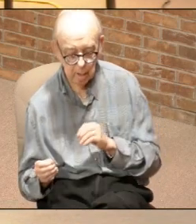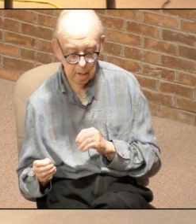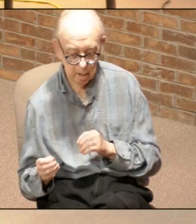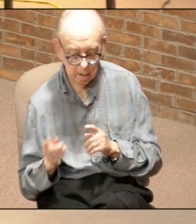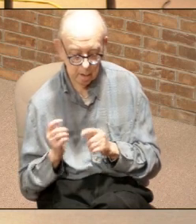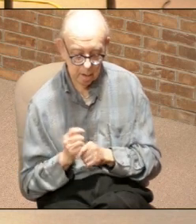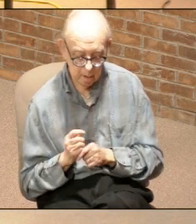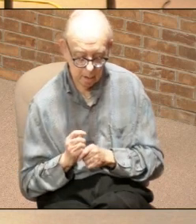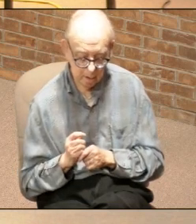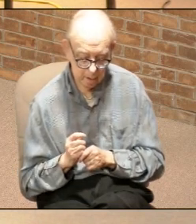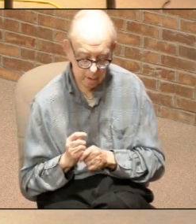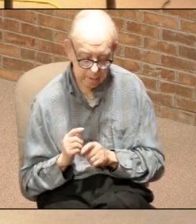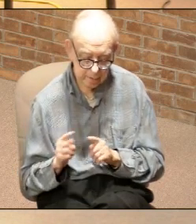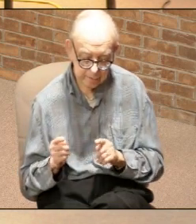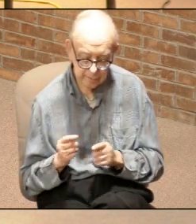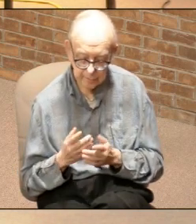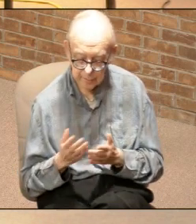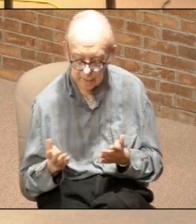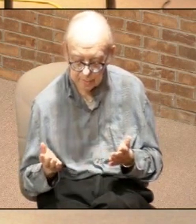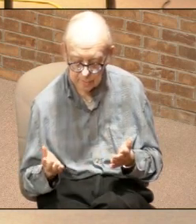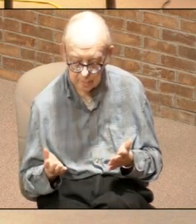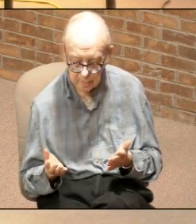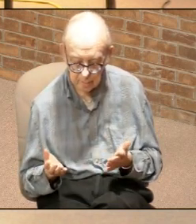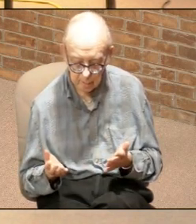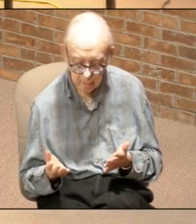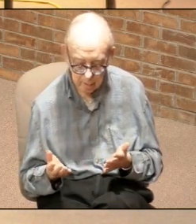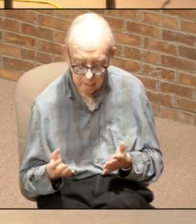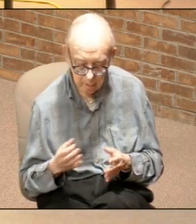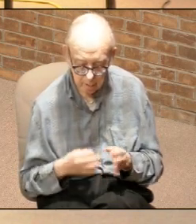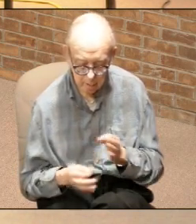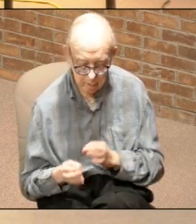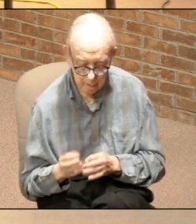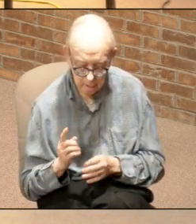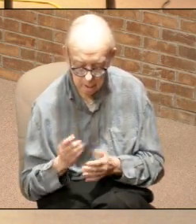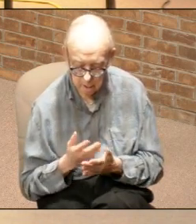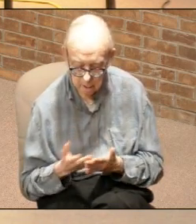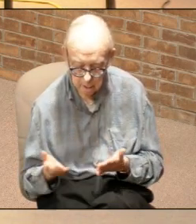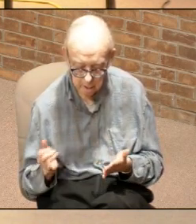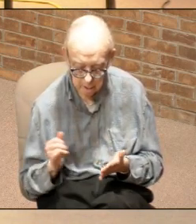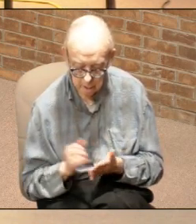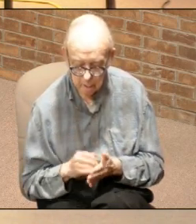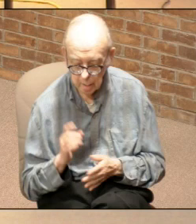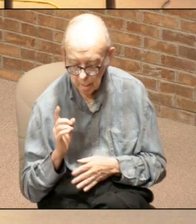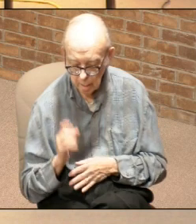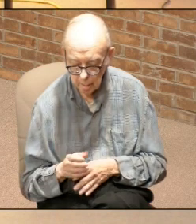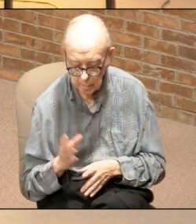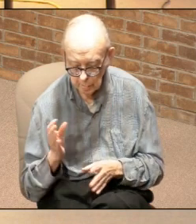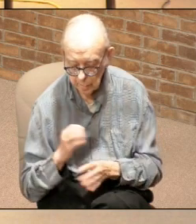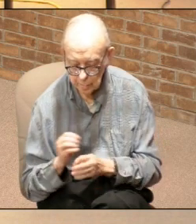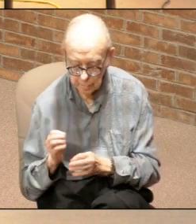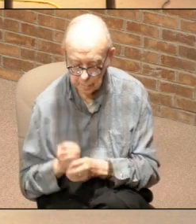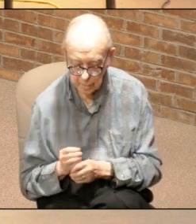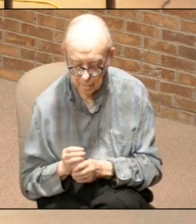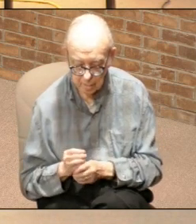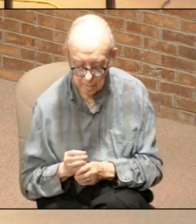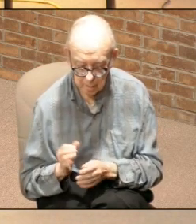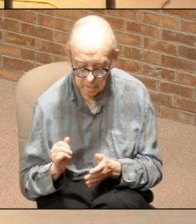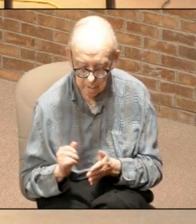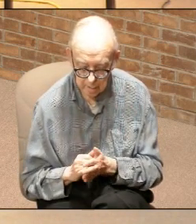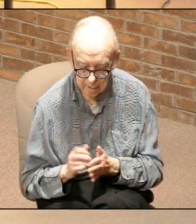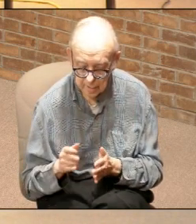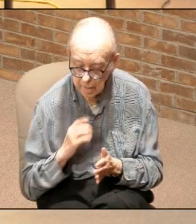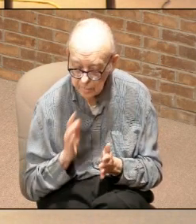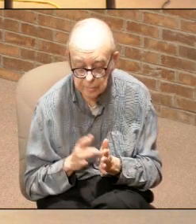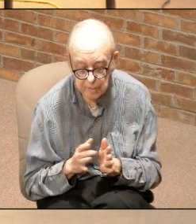trust in a lot of other things instead of the one thing that we really need to put our trust in and that's